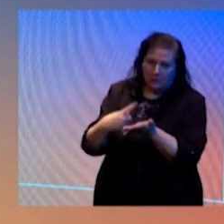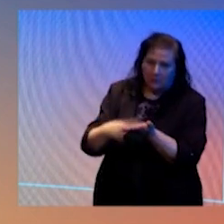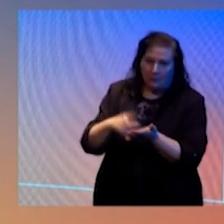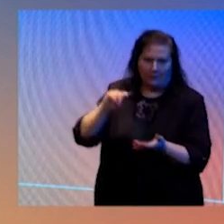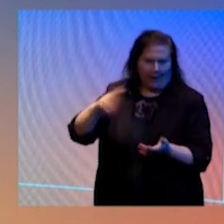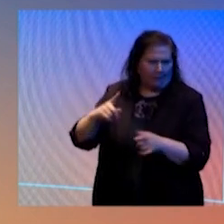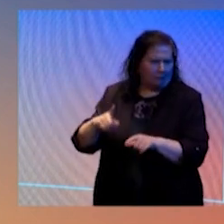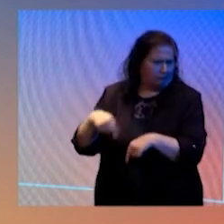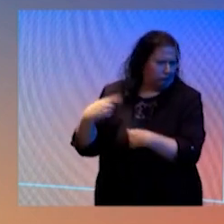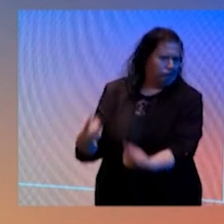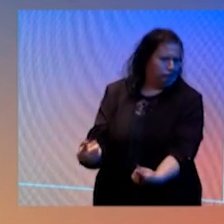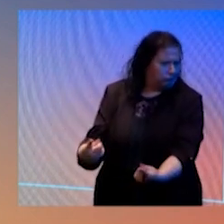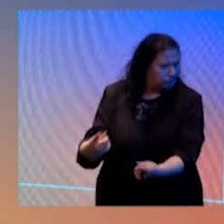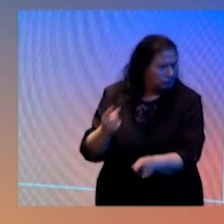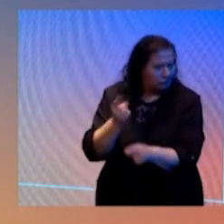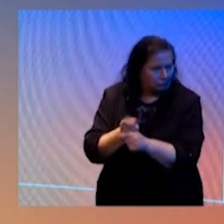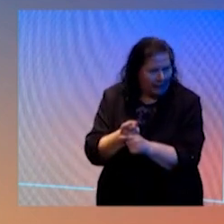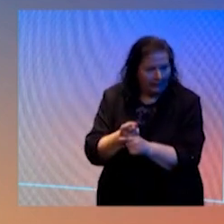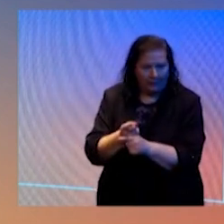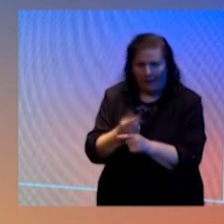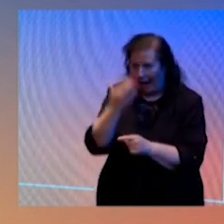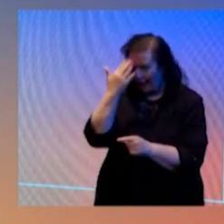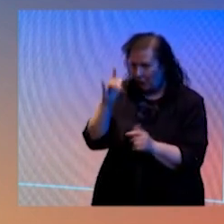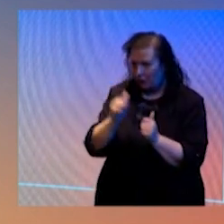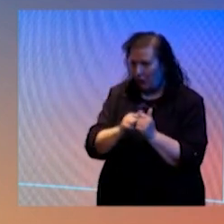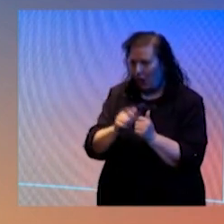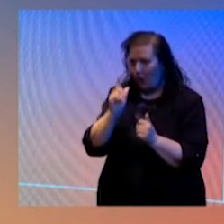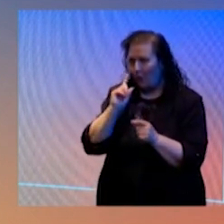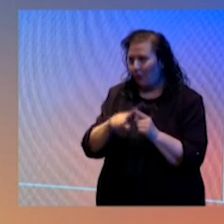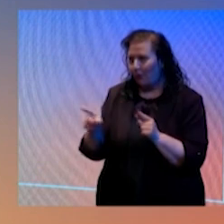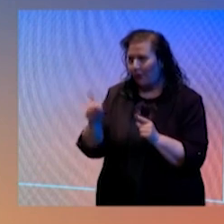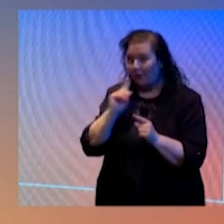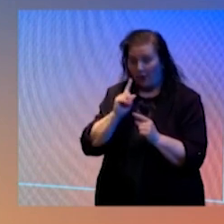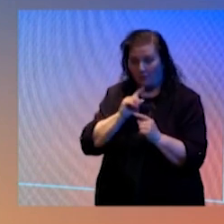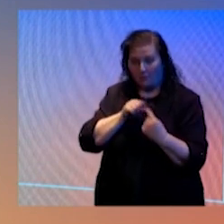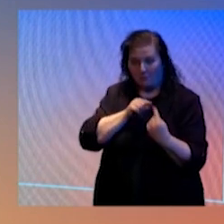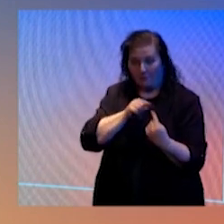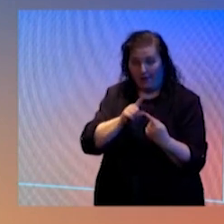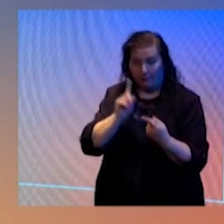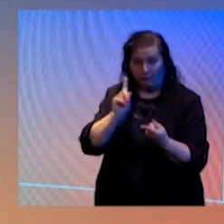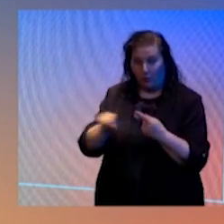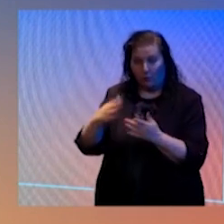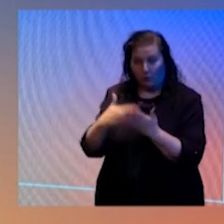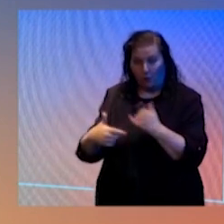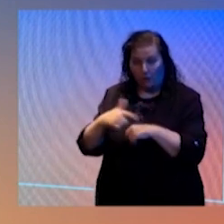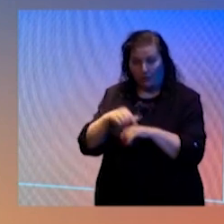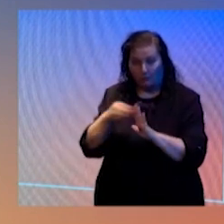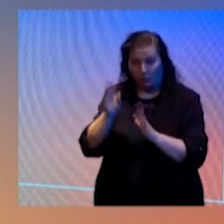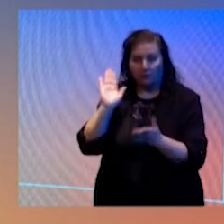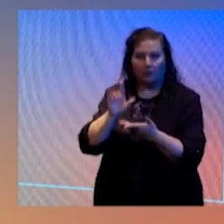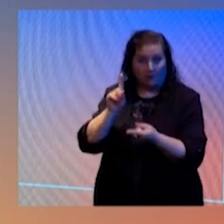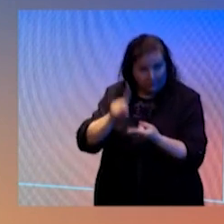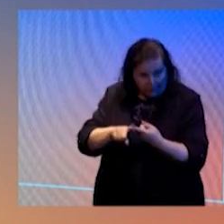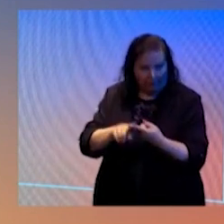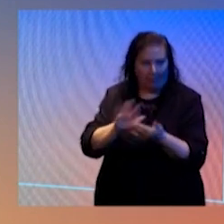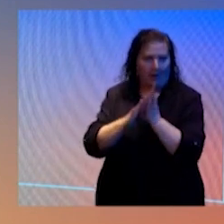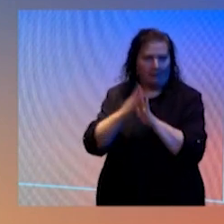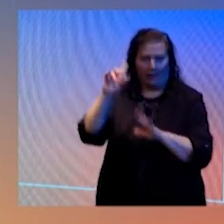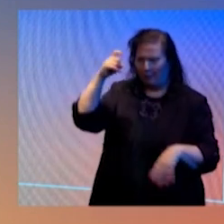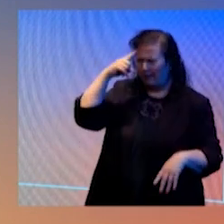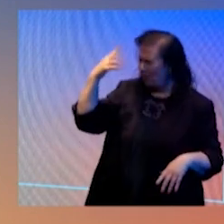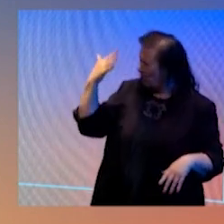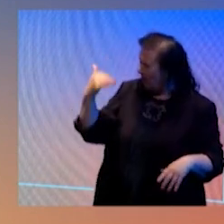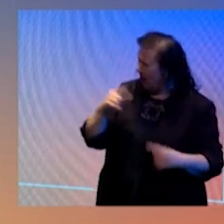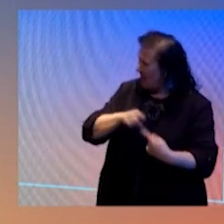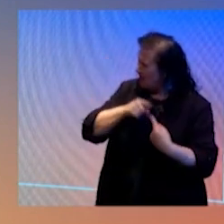right? I didn't know it wasn't available to part-time students until I became governor. I said, why is that? They'd